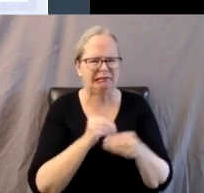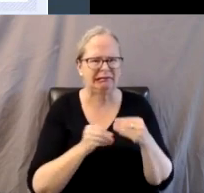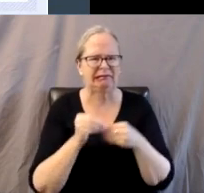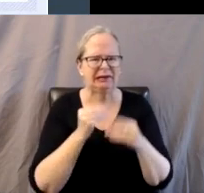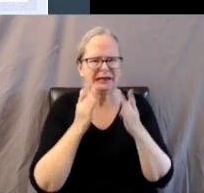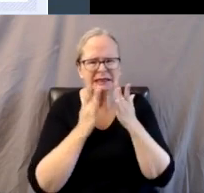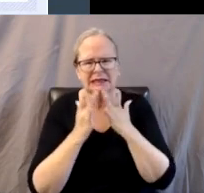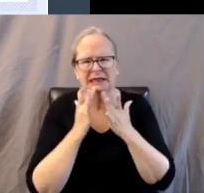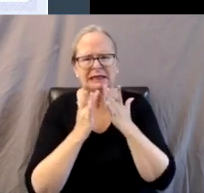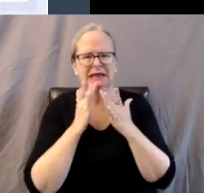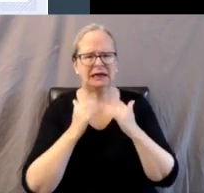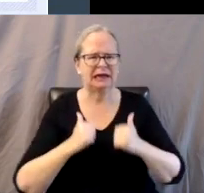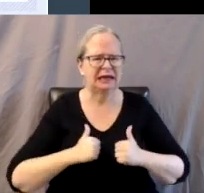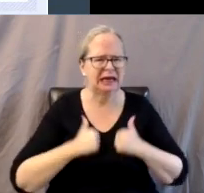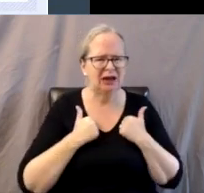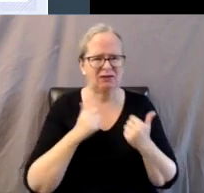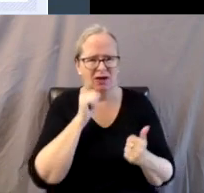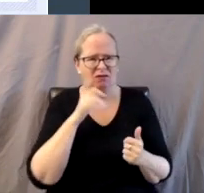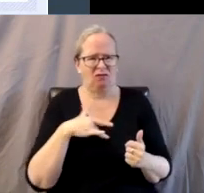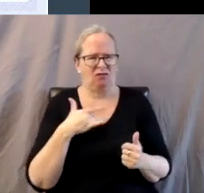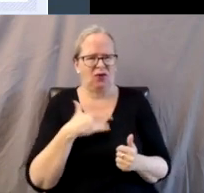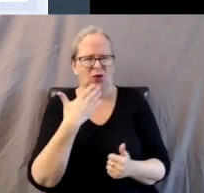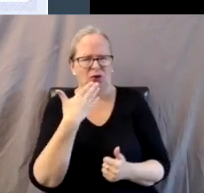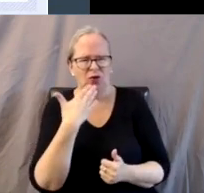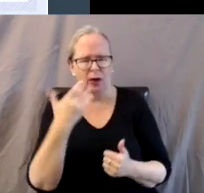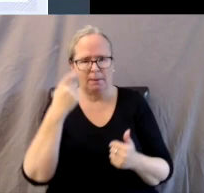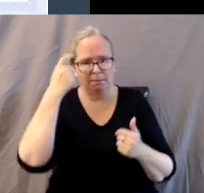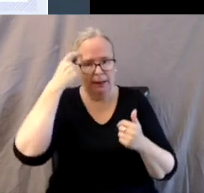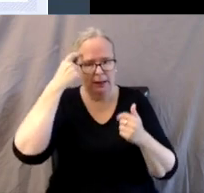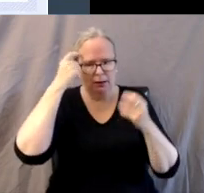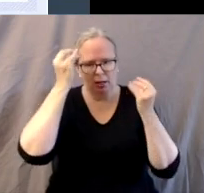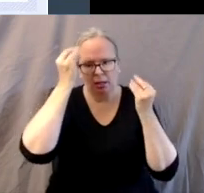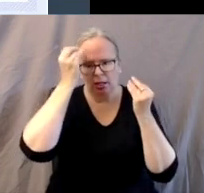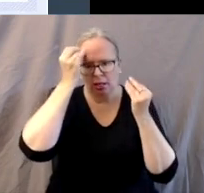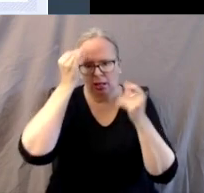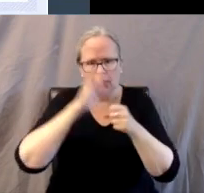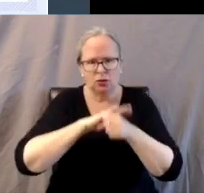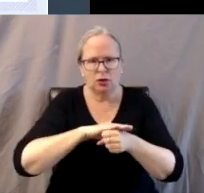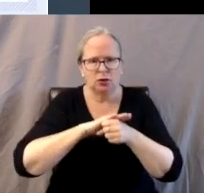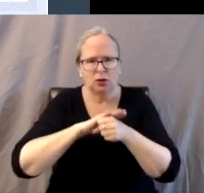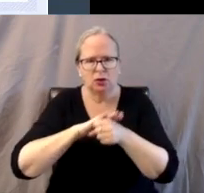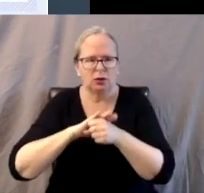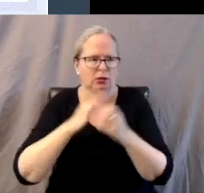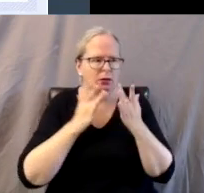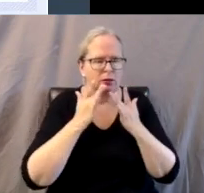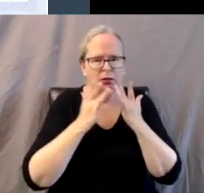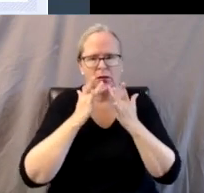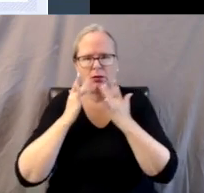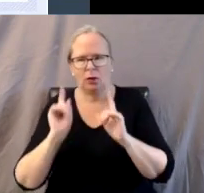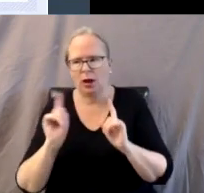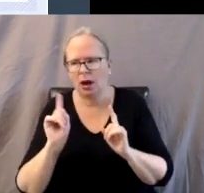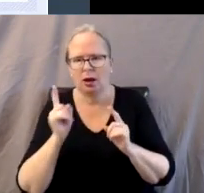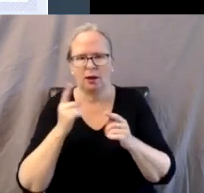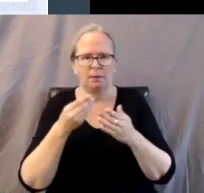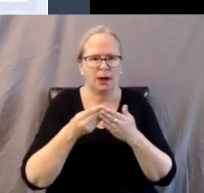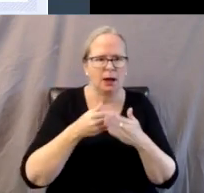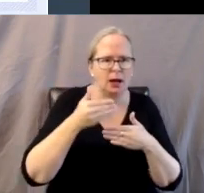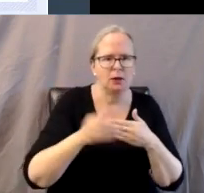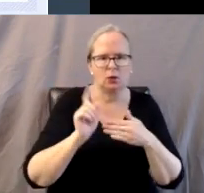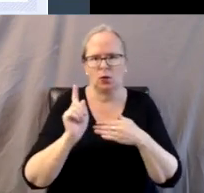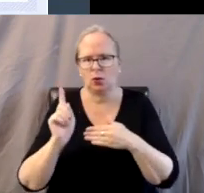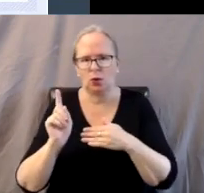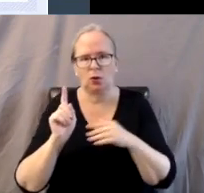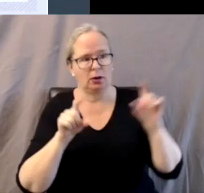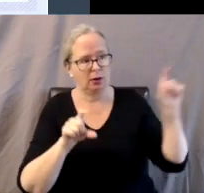with thriving only afforded when other factors like income have been addressed. So when we talk